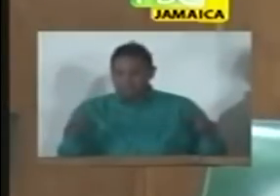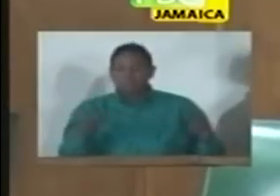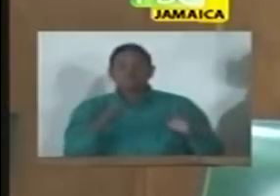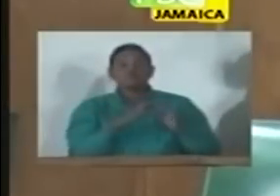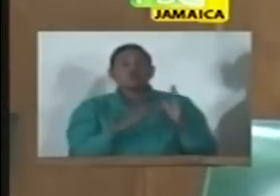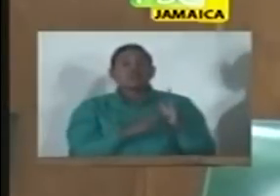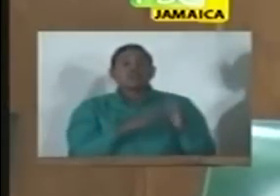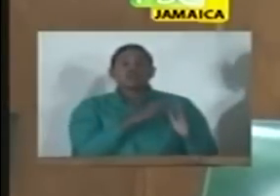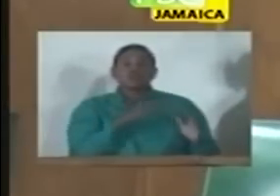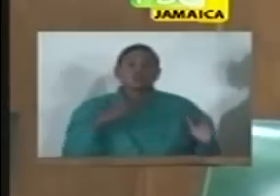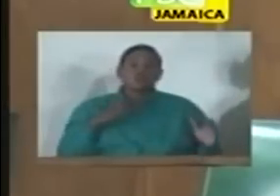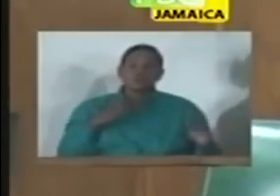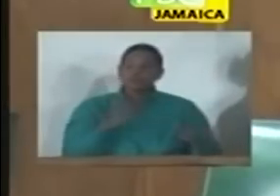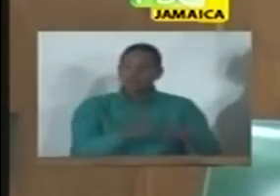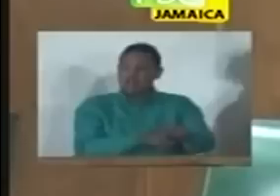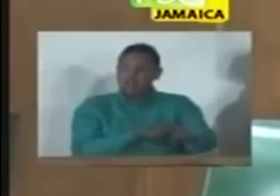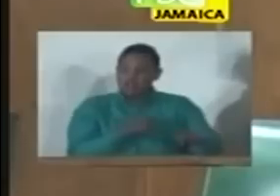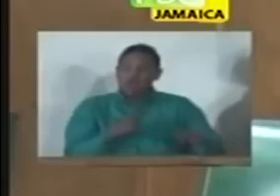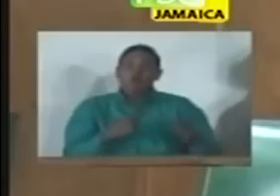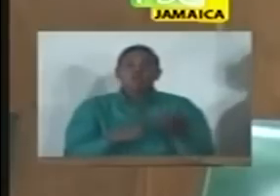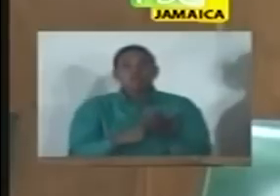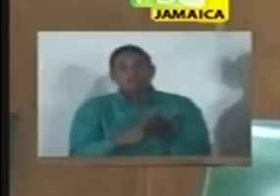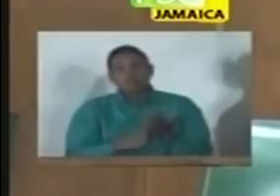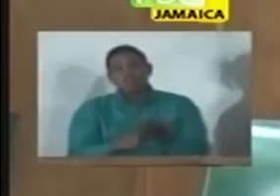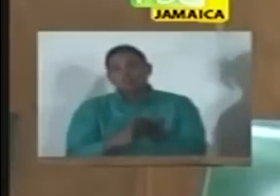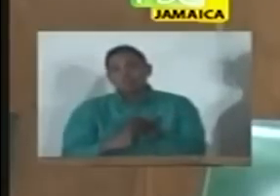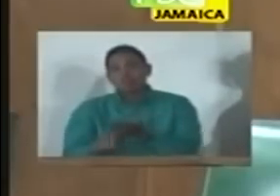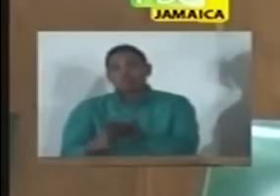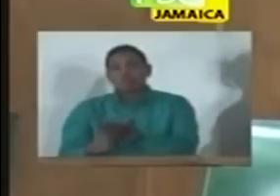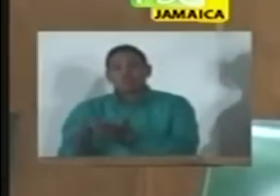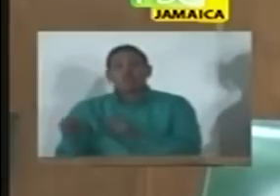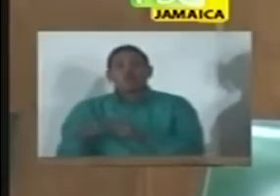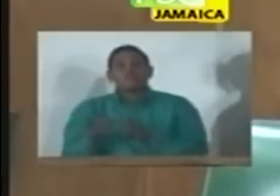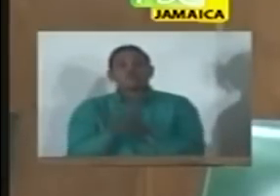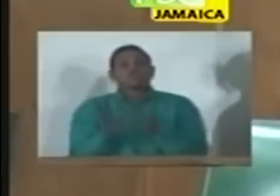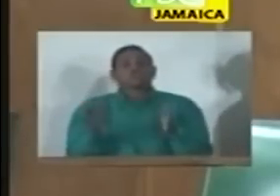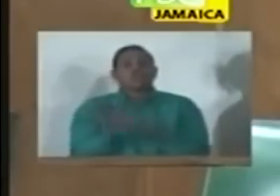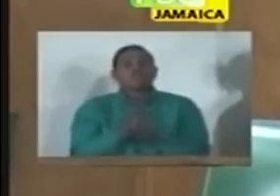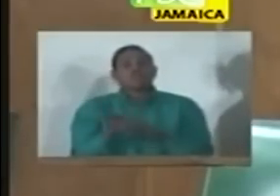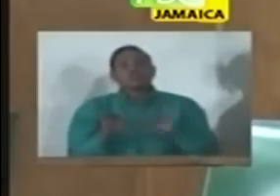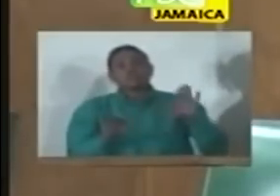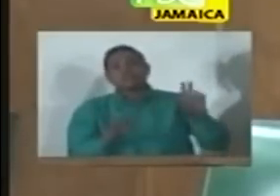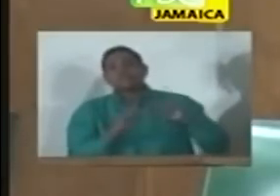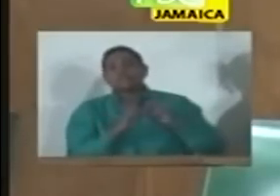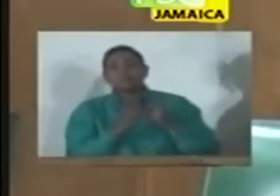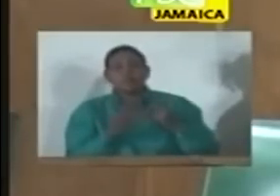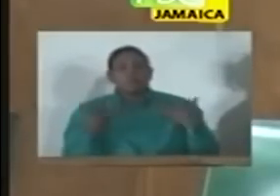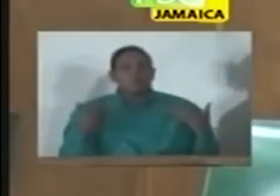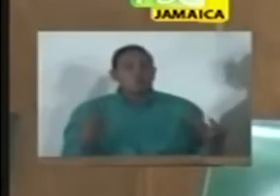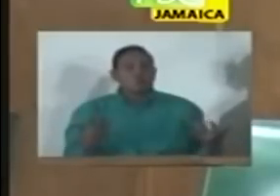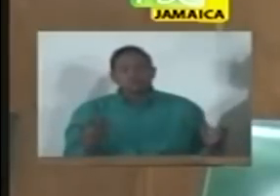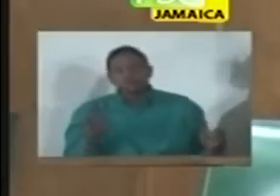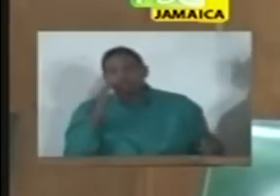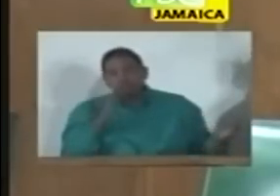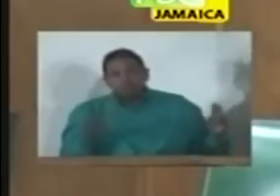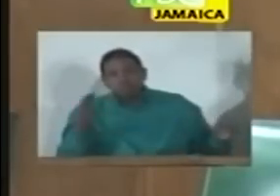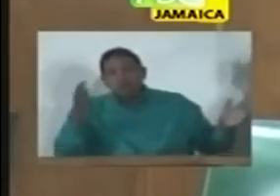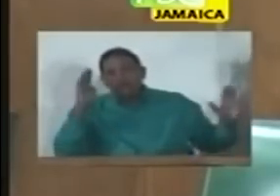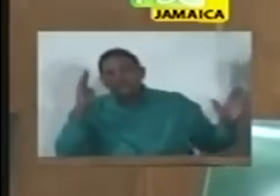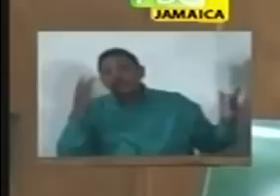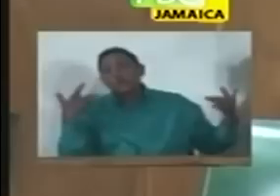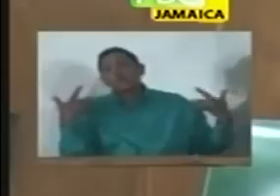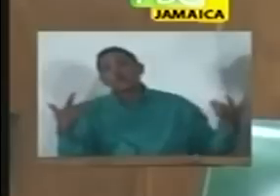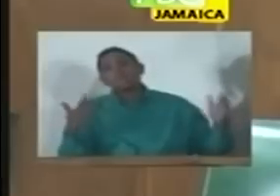was non-contentious. Information about the general functioning of that department was brought to our attention. The